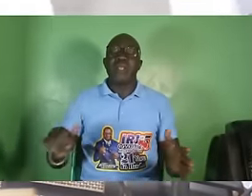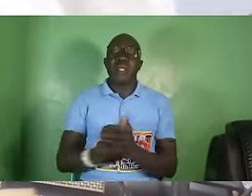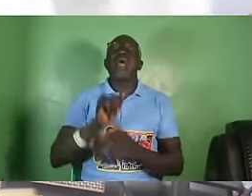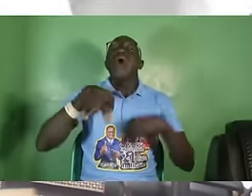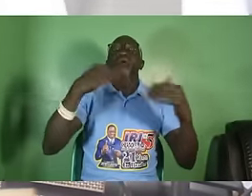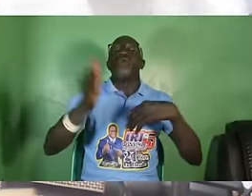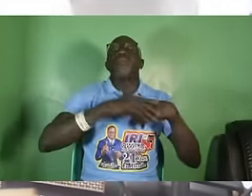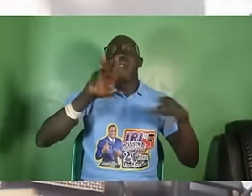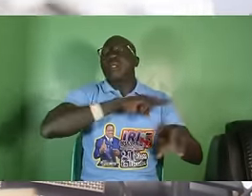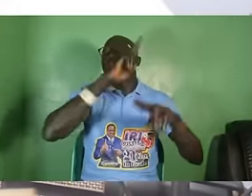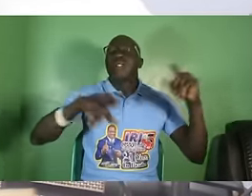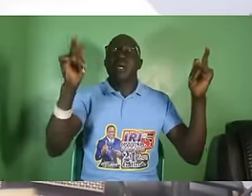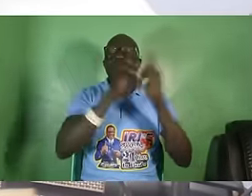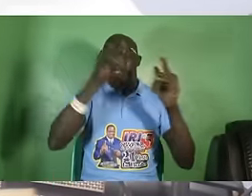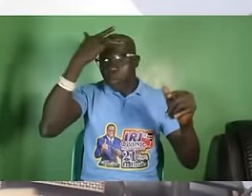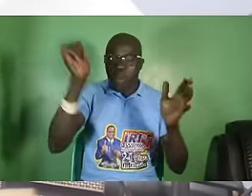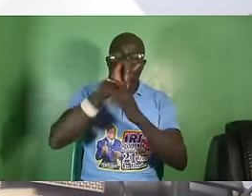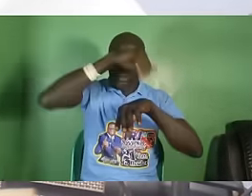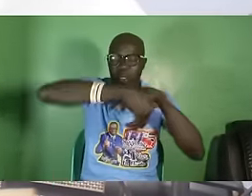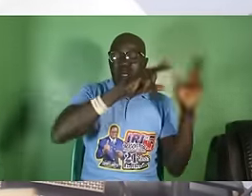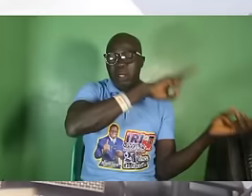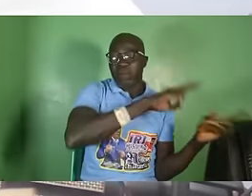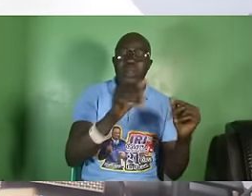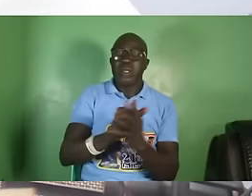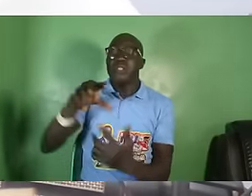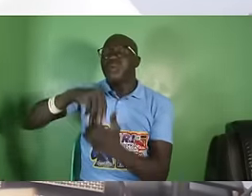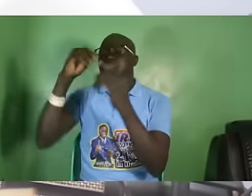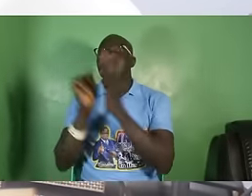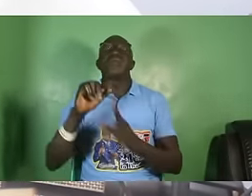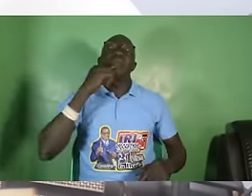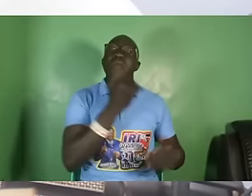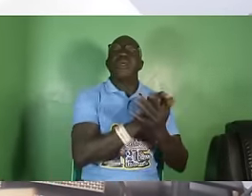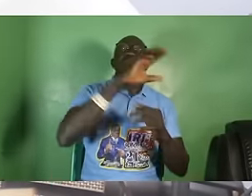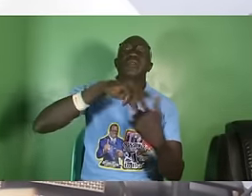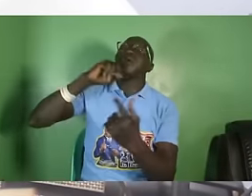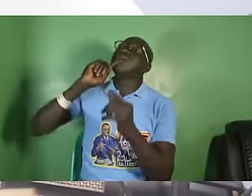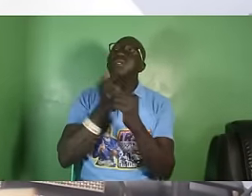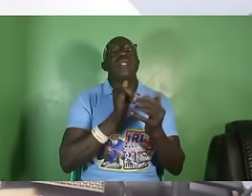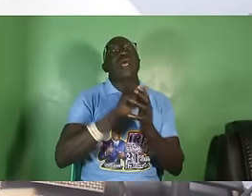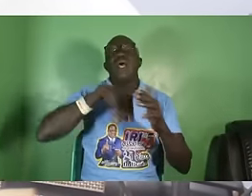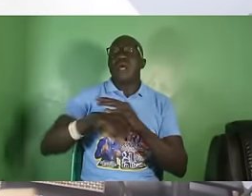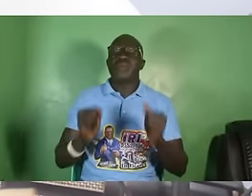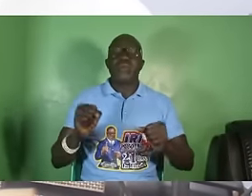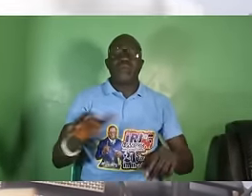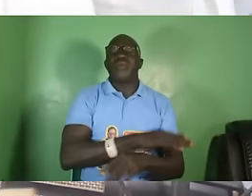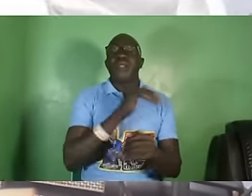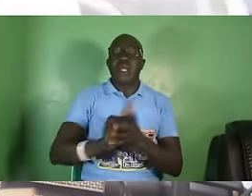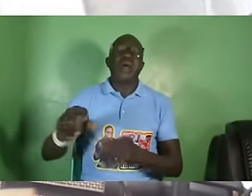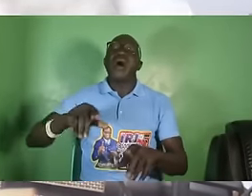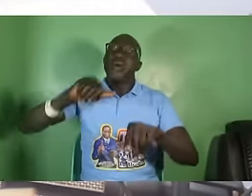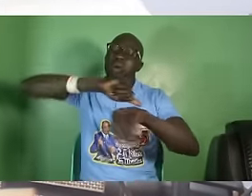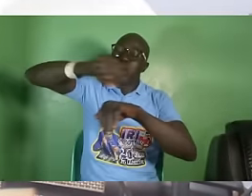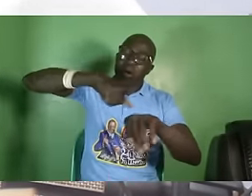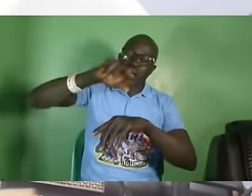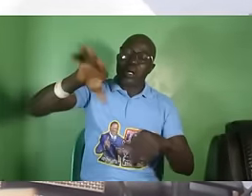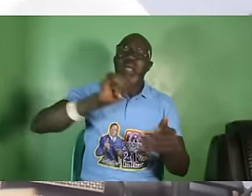Because tonight, oh, it's a serious night. down. He's mysterious. Oh, he's powerful. I'm not